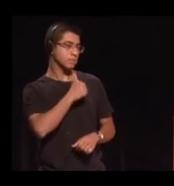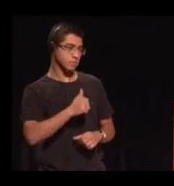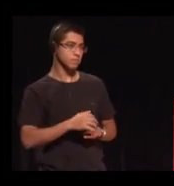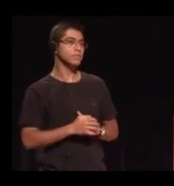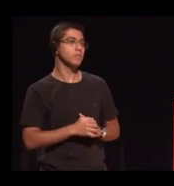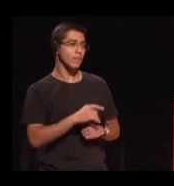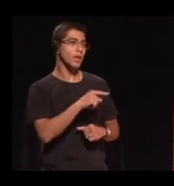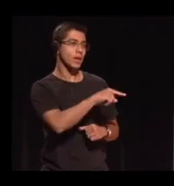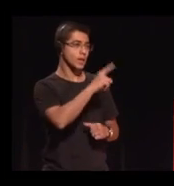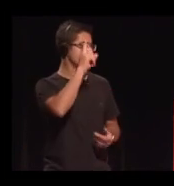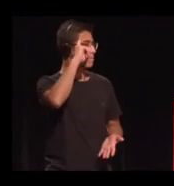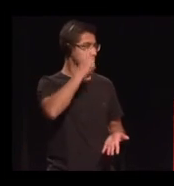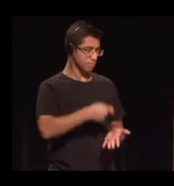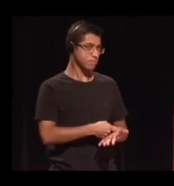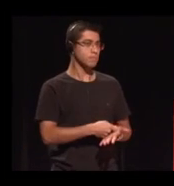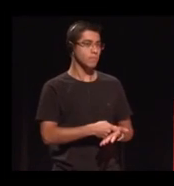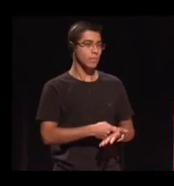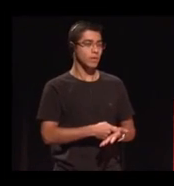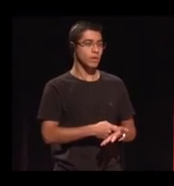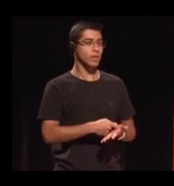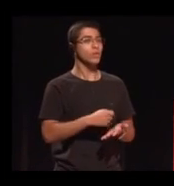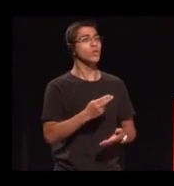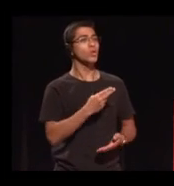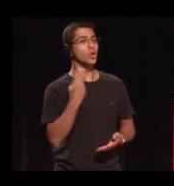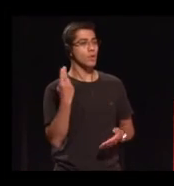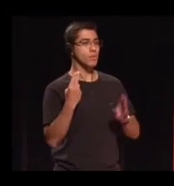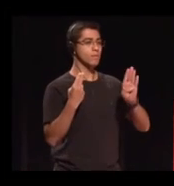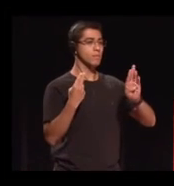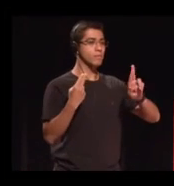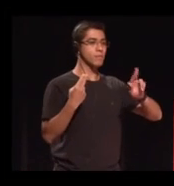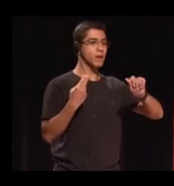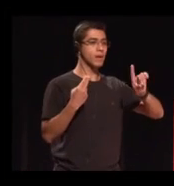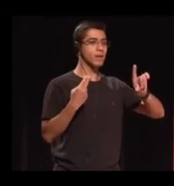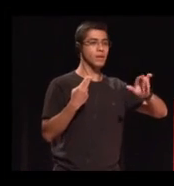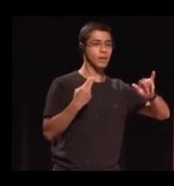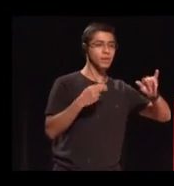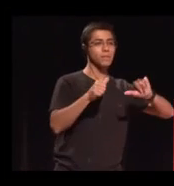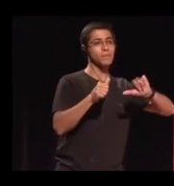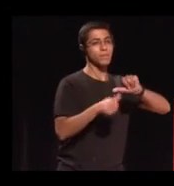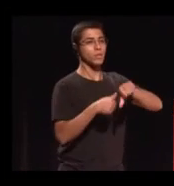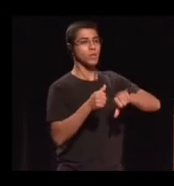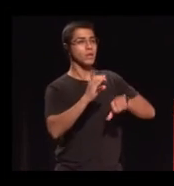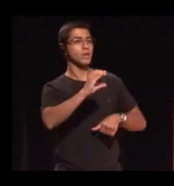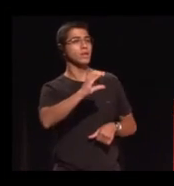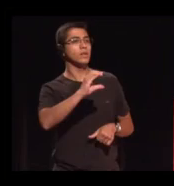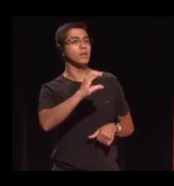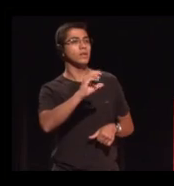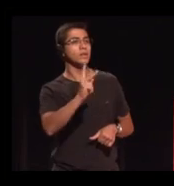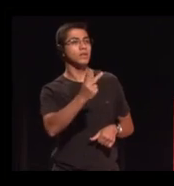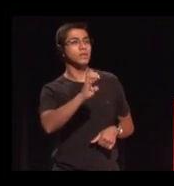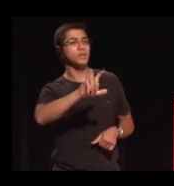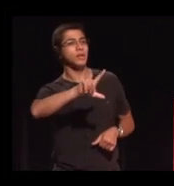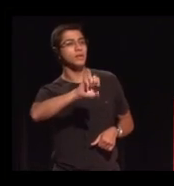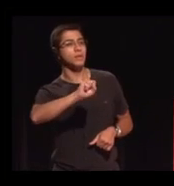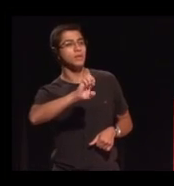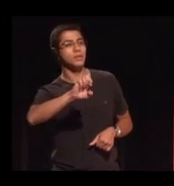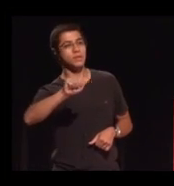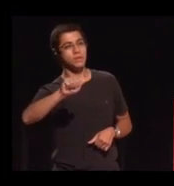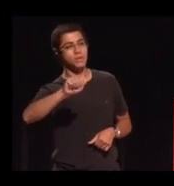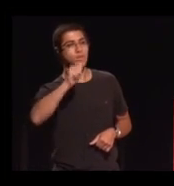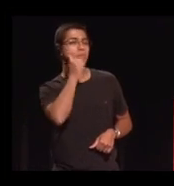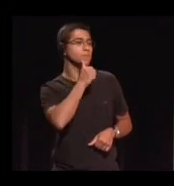Heather was in contact with Chelsea and managed to obtain cheek swabs and hair sample for Chelsea and decided